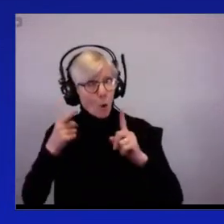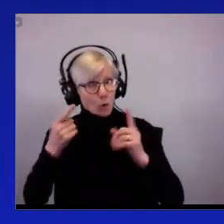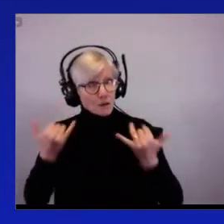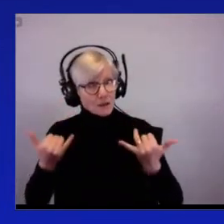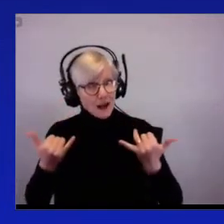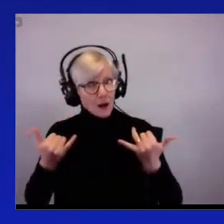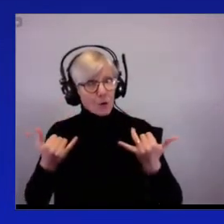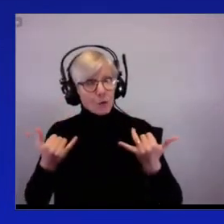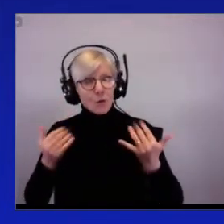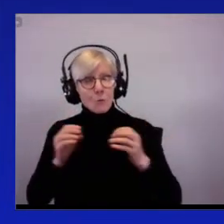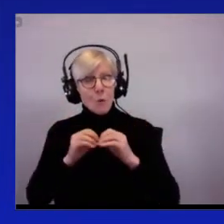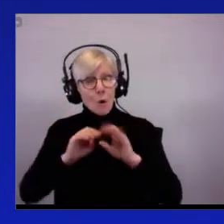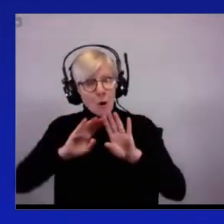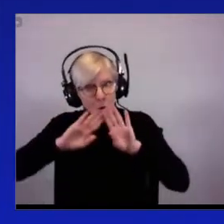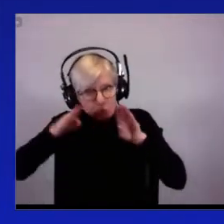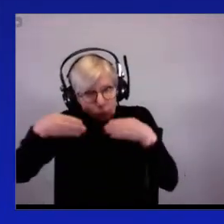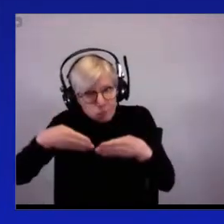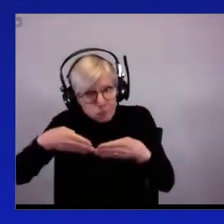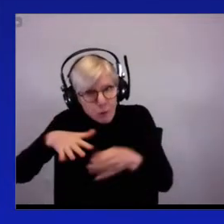your opinion?